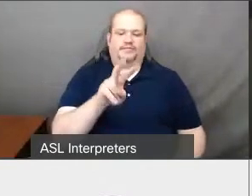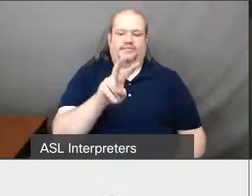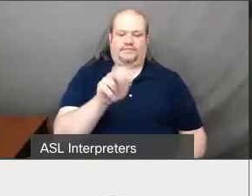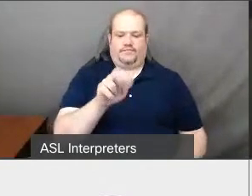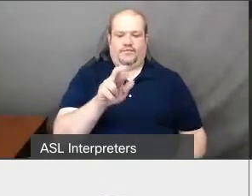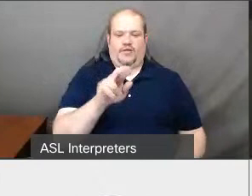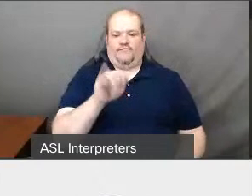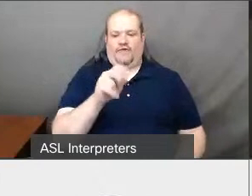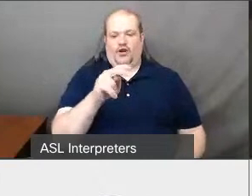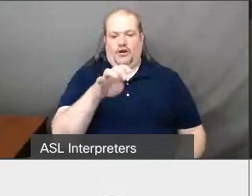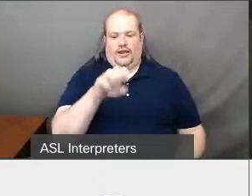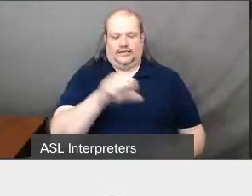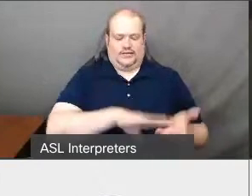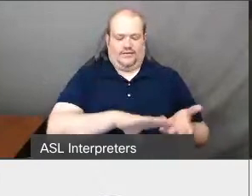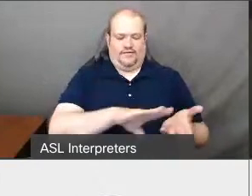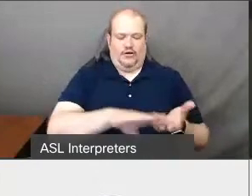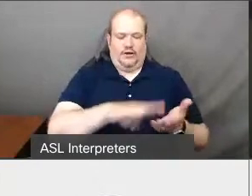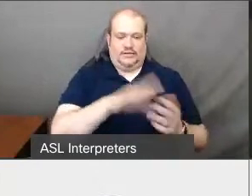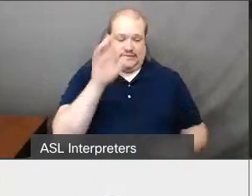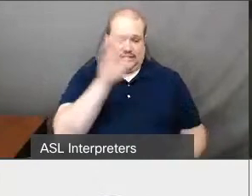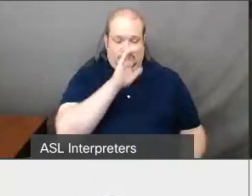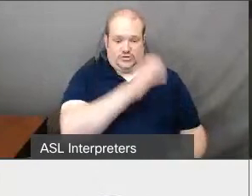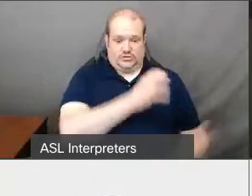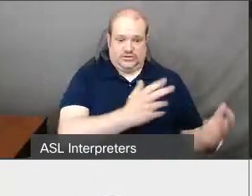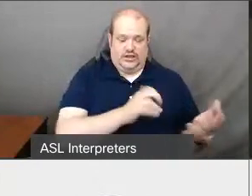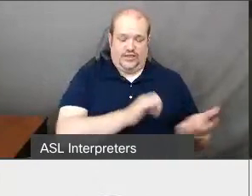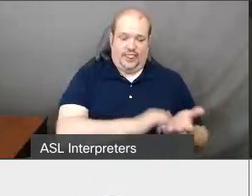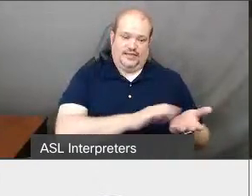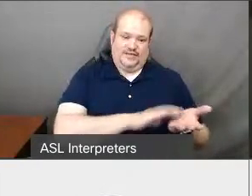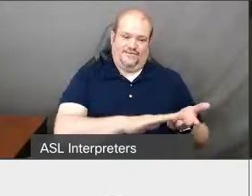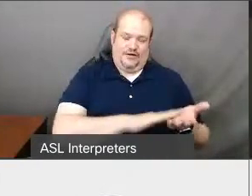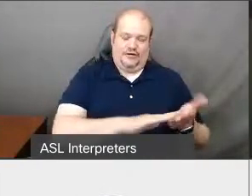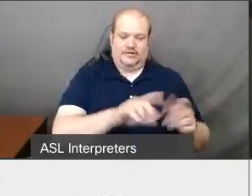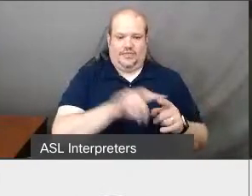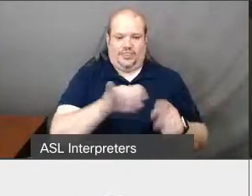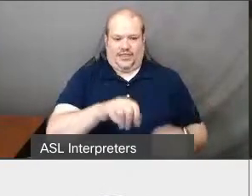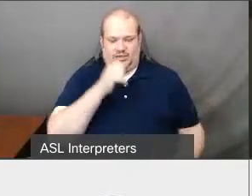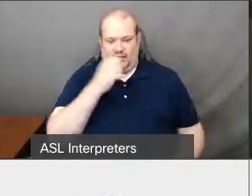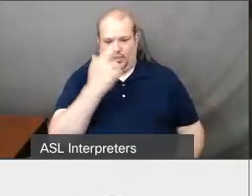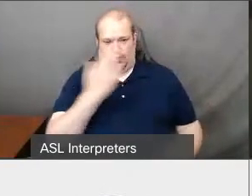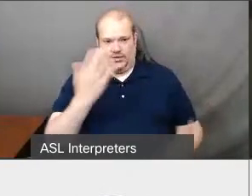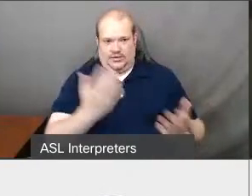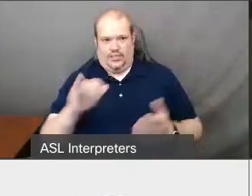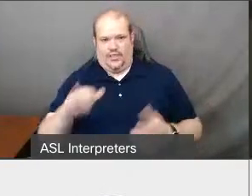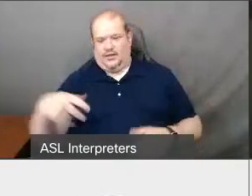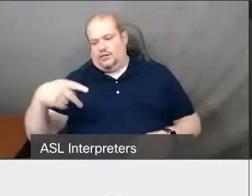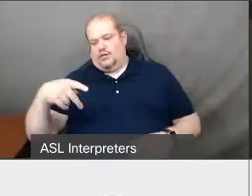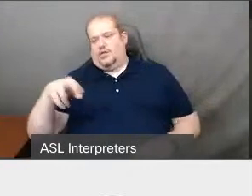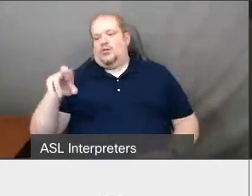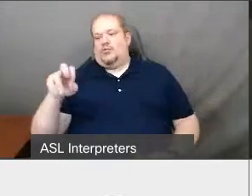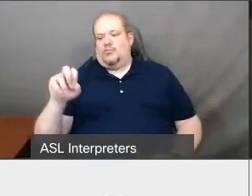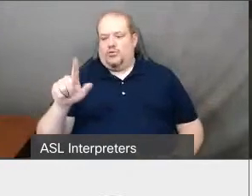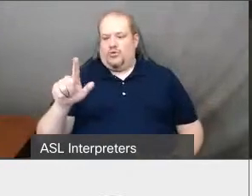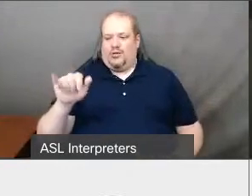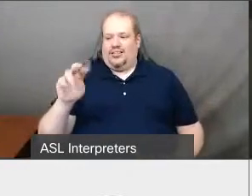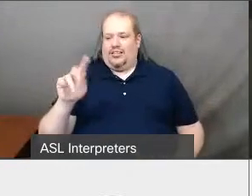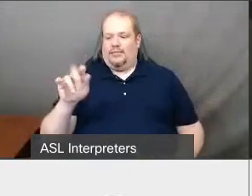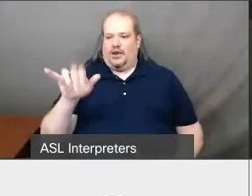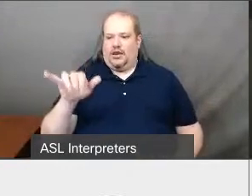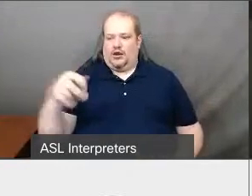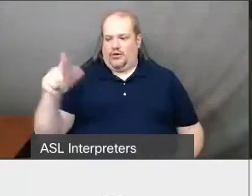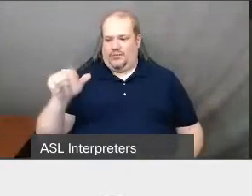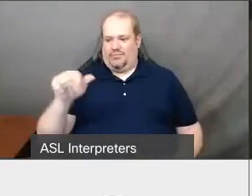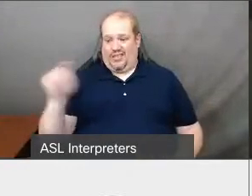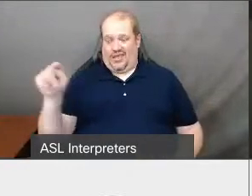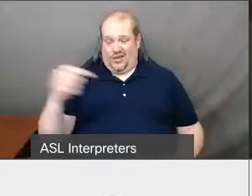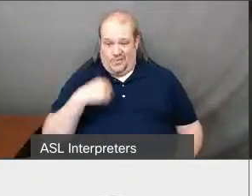they're seeking don't really, there are variances, but that's not why they're here. They're here because it's a preliminary plat and we have to approve it. Is that, or